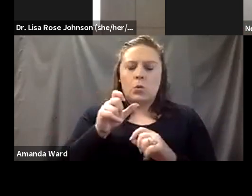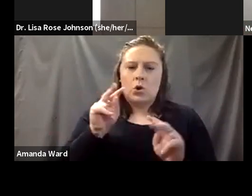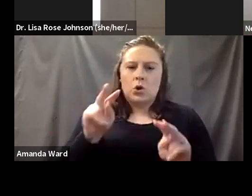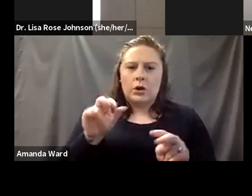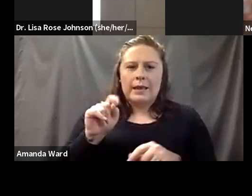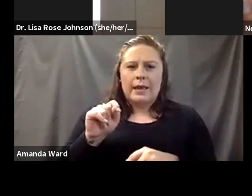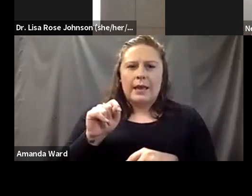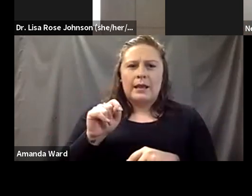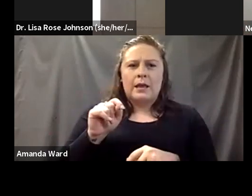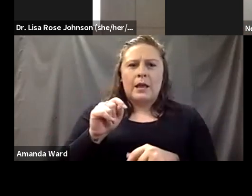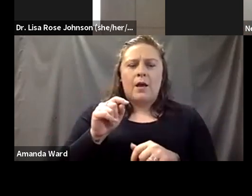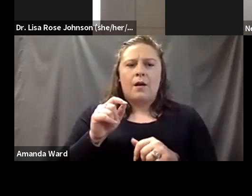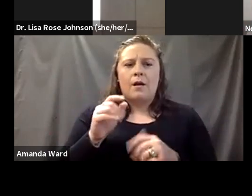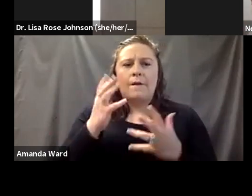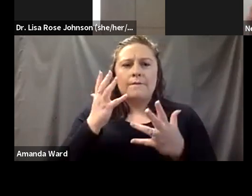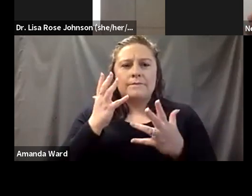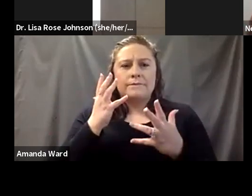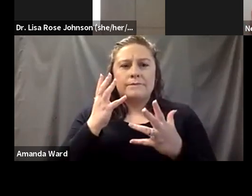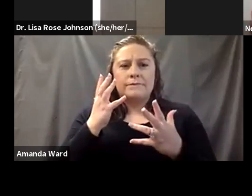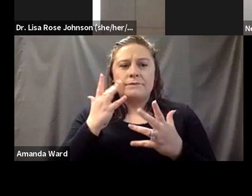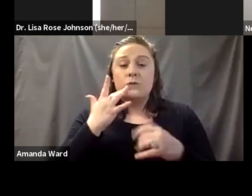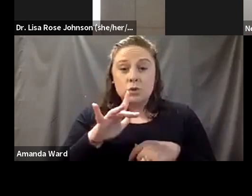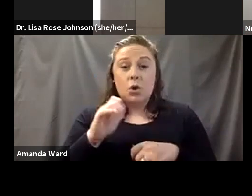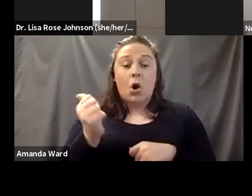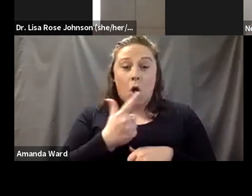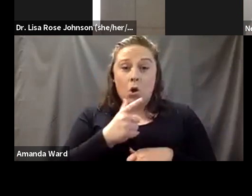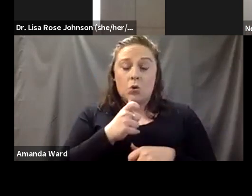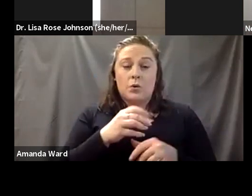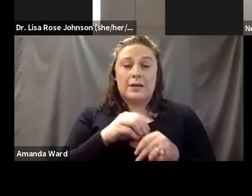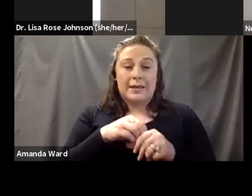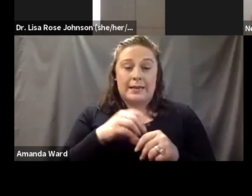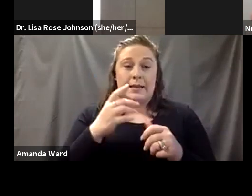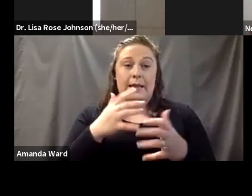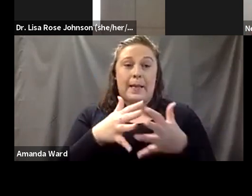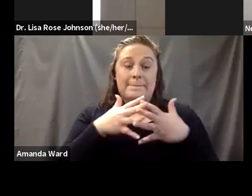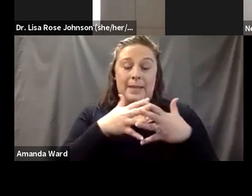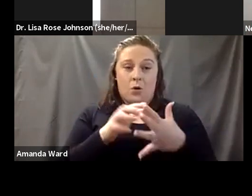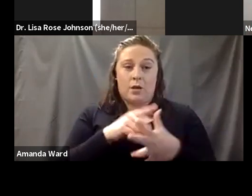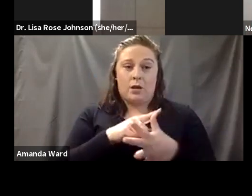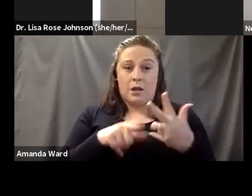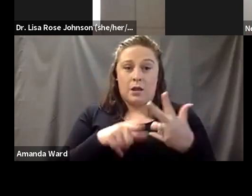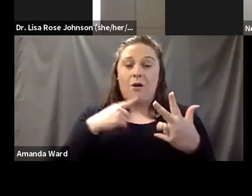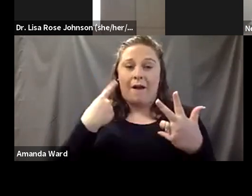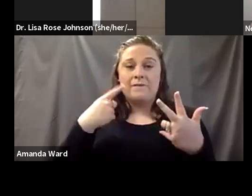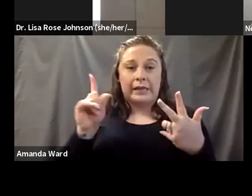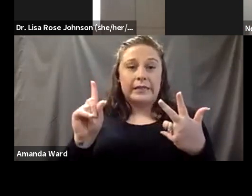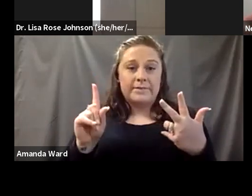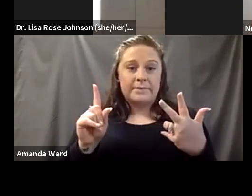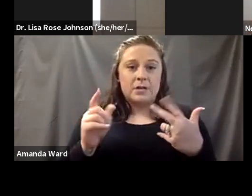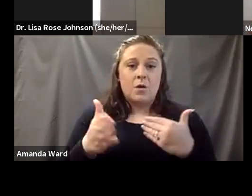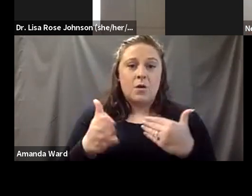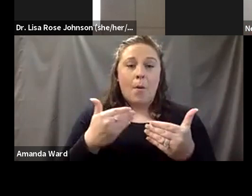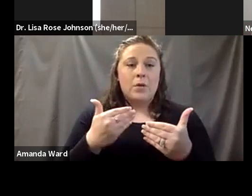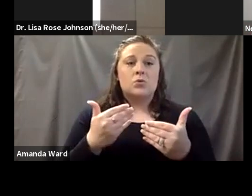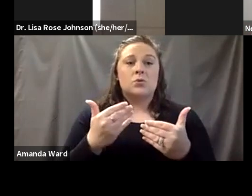Fortunately, all of the vaccines that have been authorized in America are effective against all 3 of those. They're almost